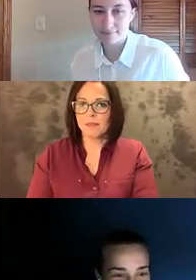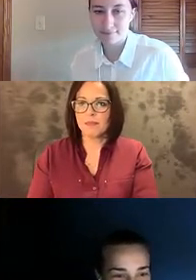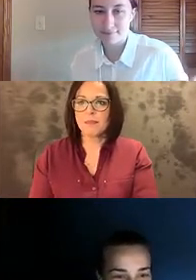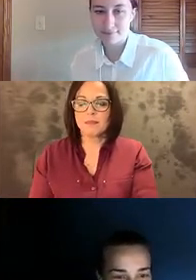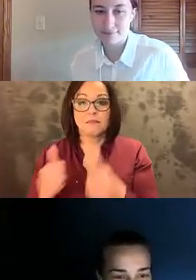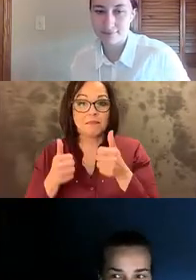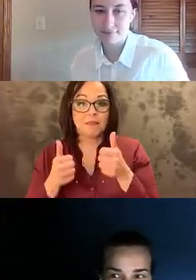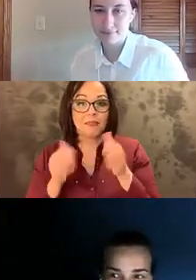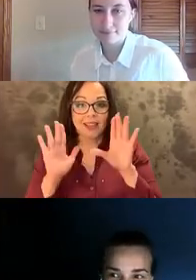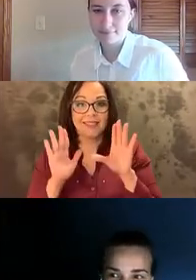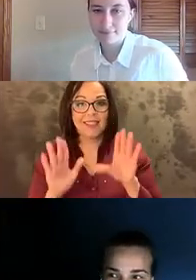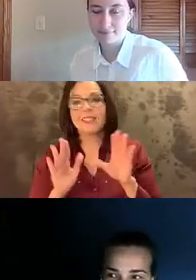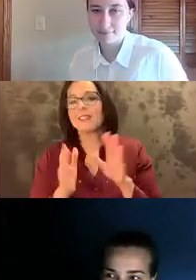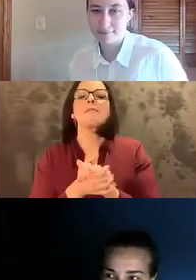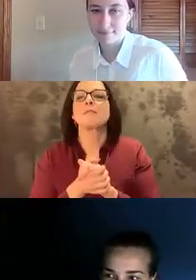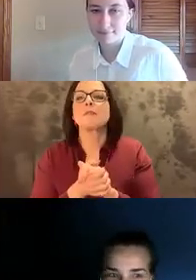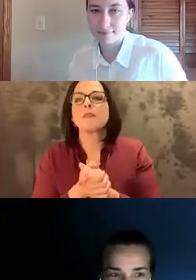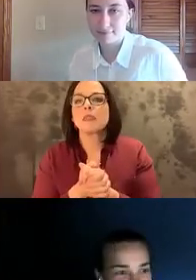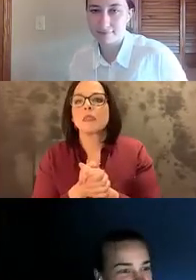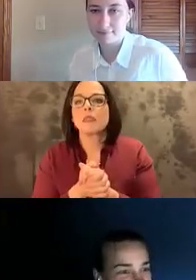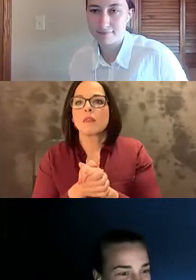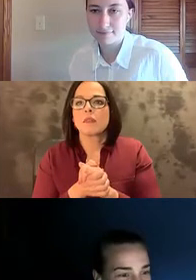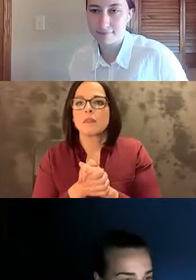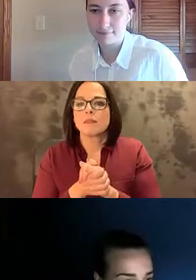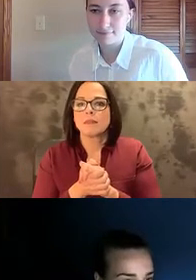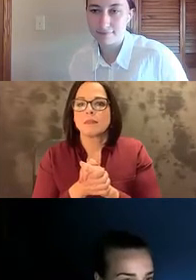Excellent. So